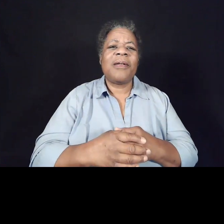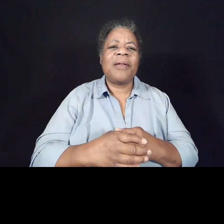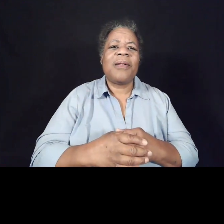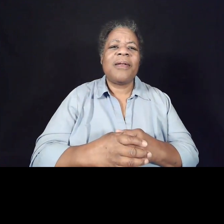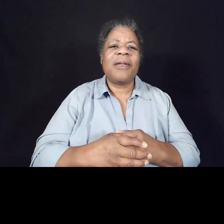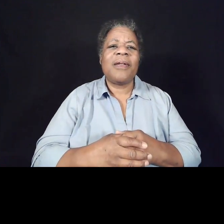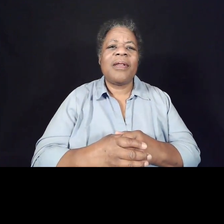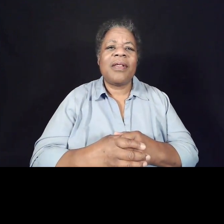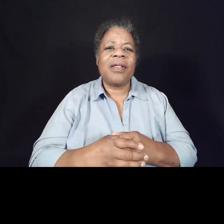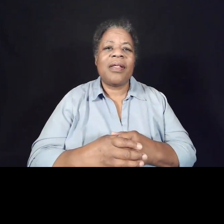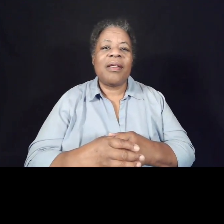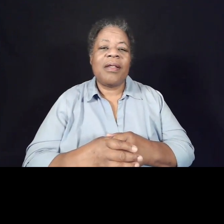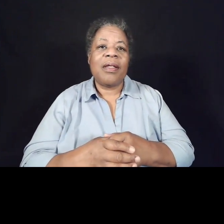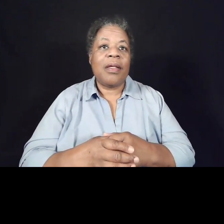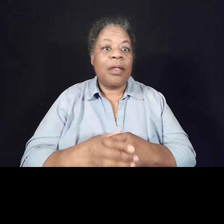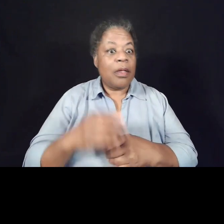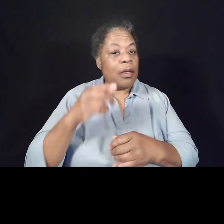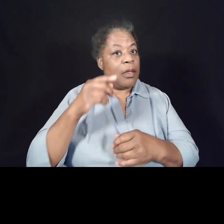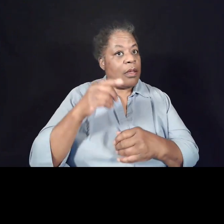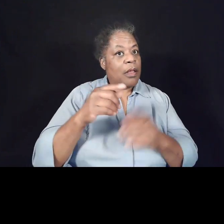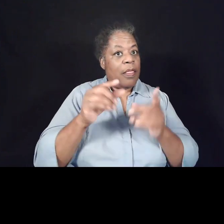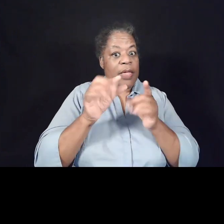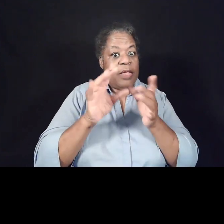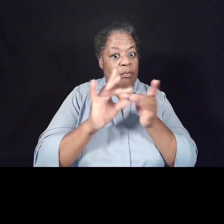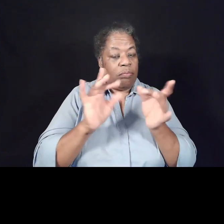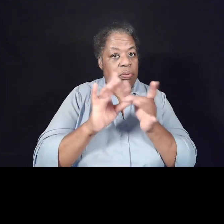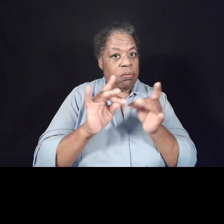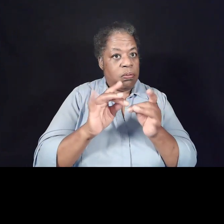Well, like I said, it's pretty strong medicine.